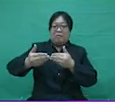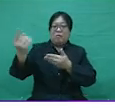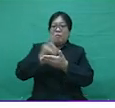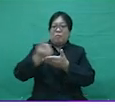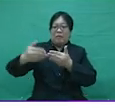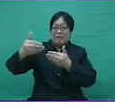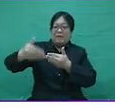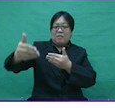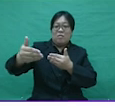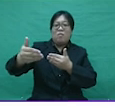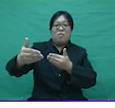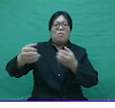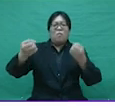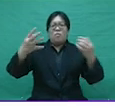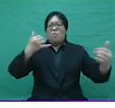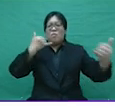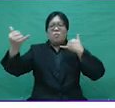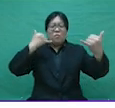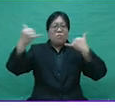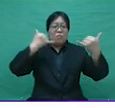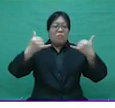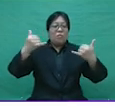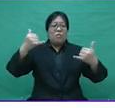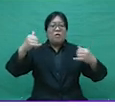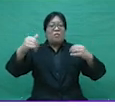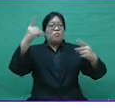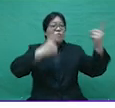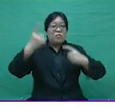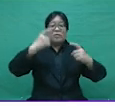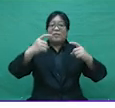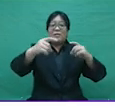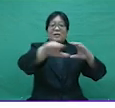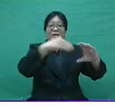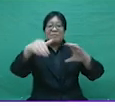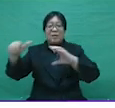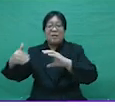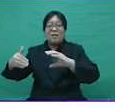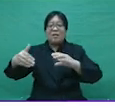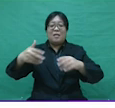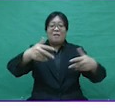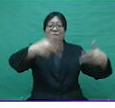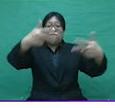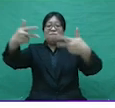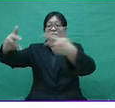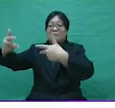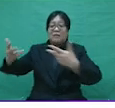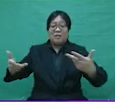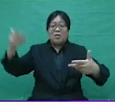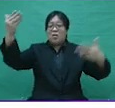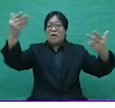huge amount of calls, questions, emails, conferences, video